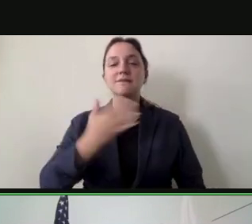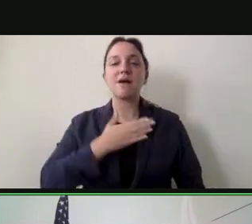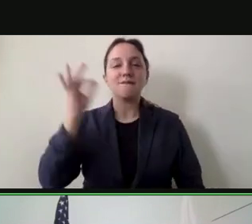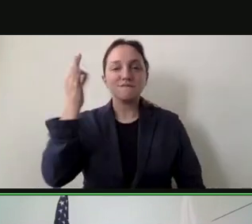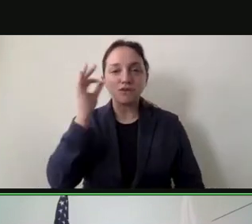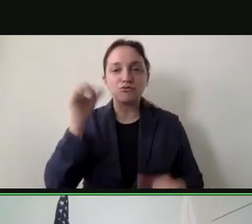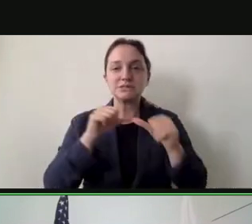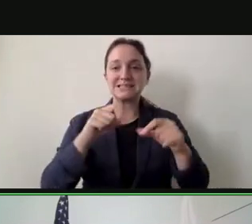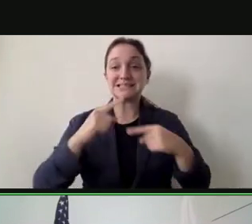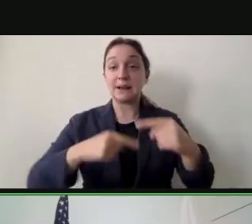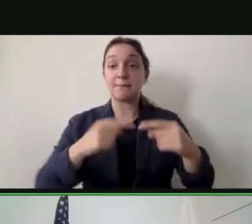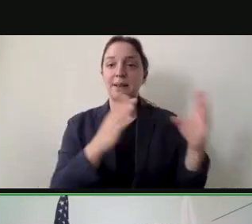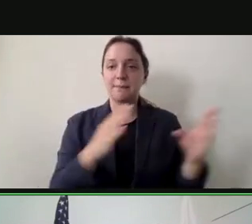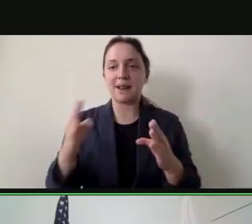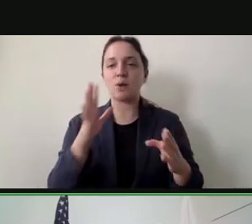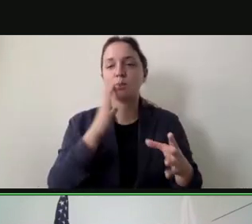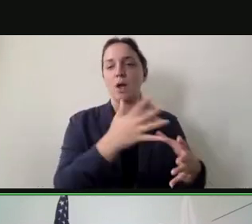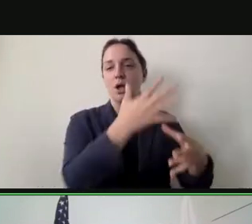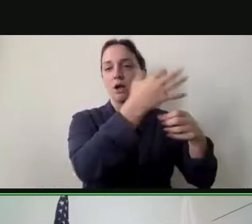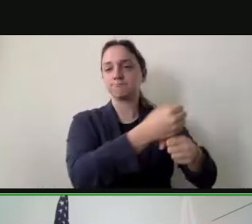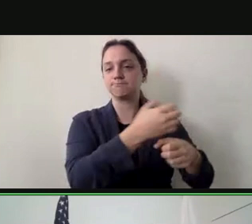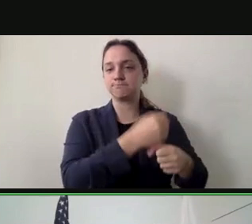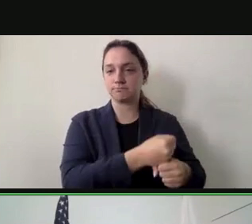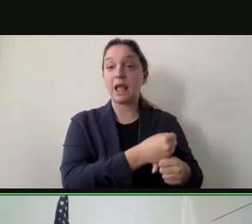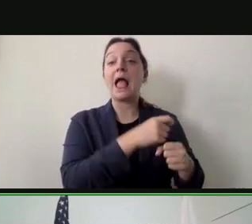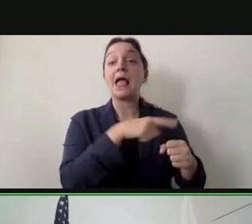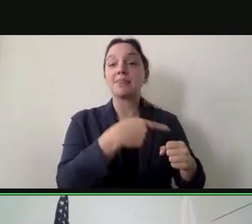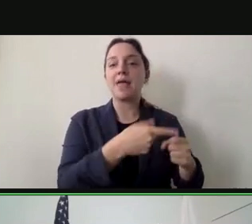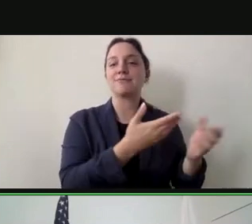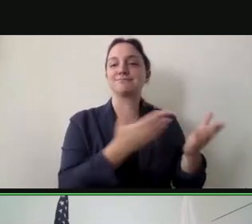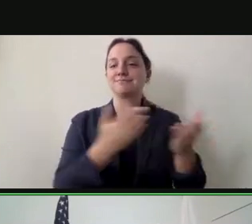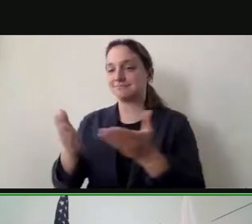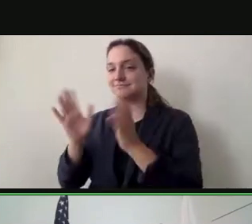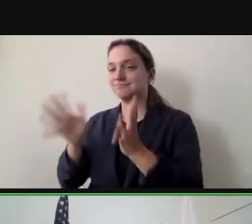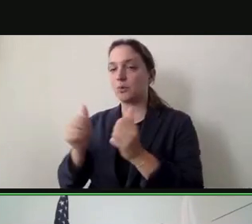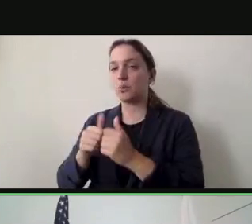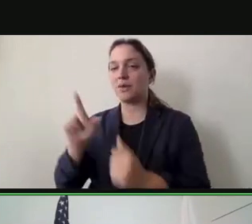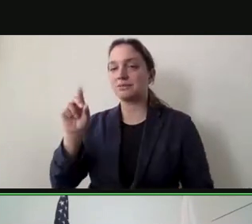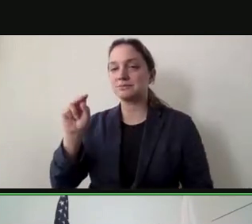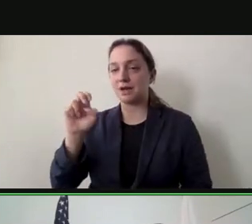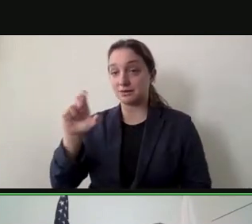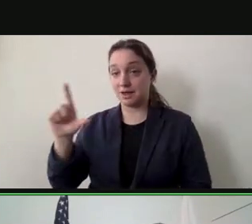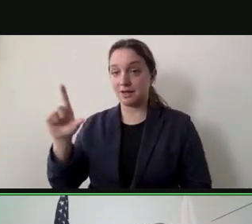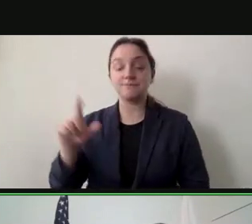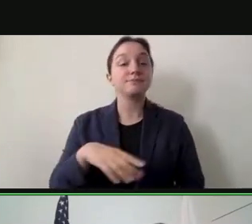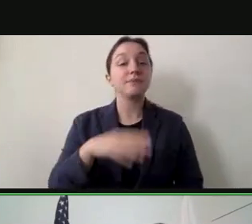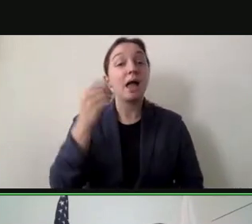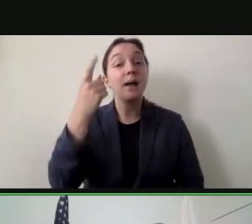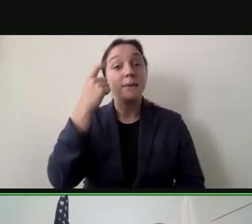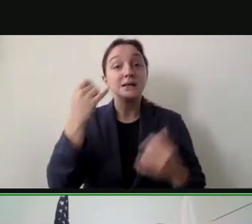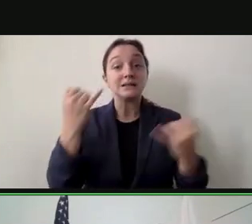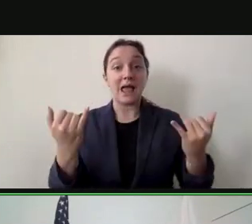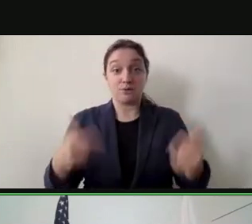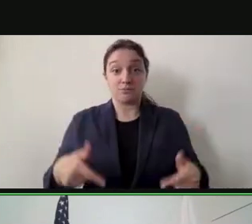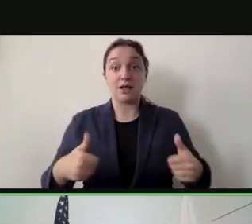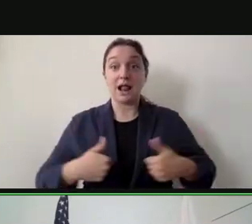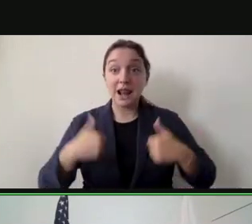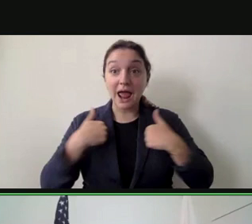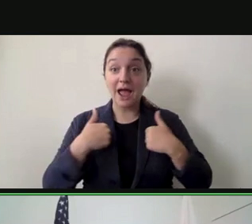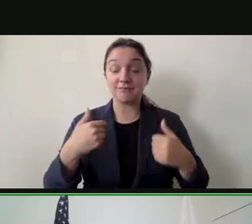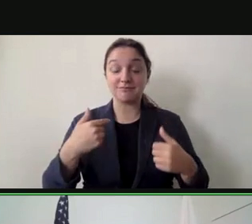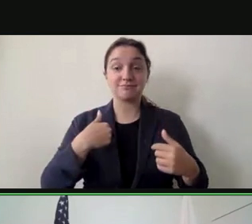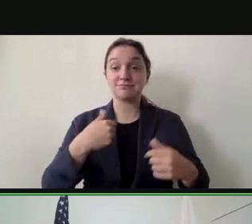I want to keep that short and get to the conversation with Donnel. And because we're here live in Colorado,